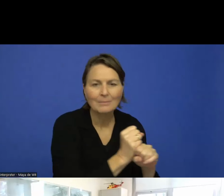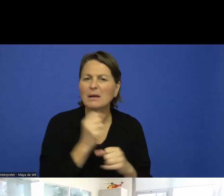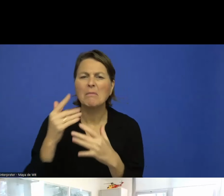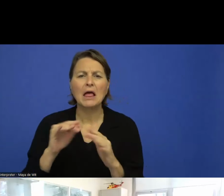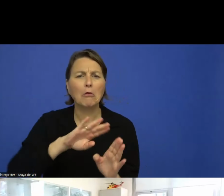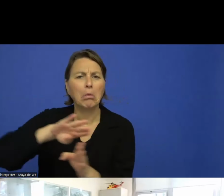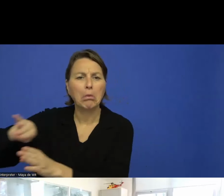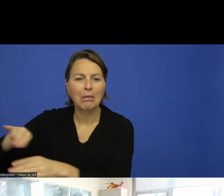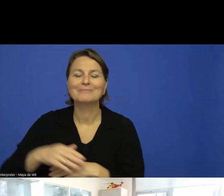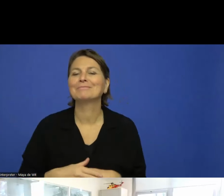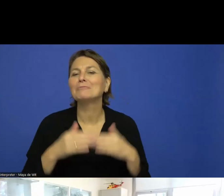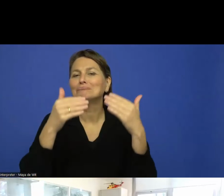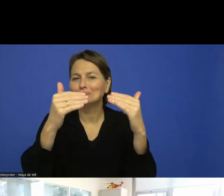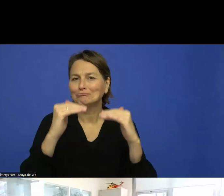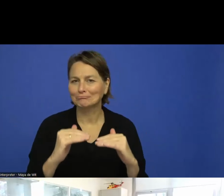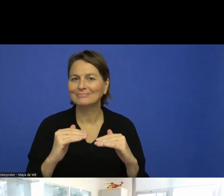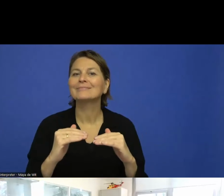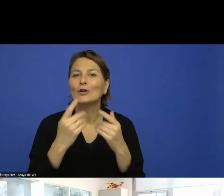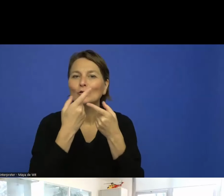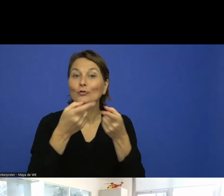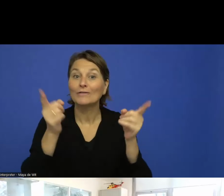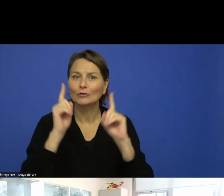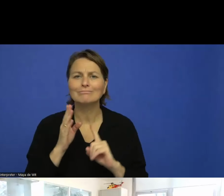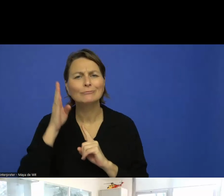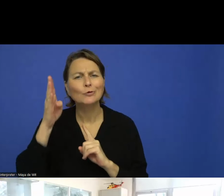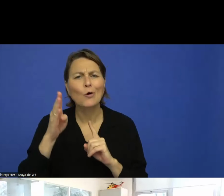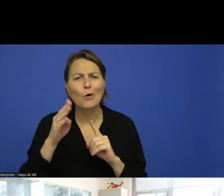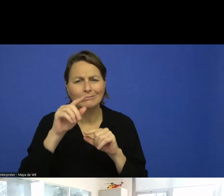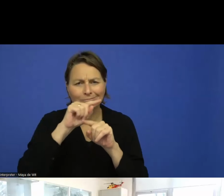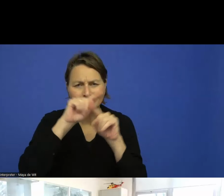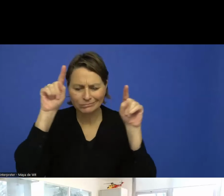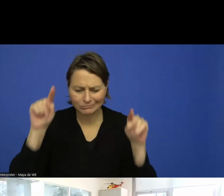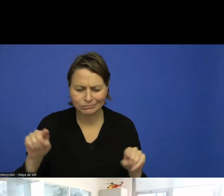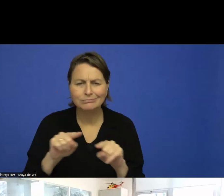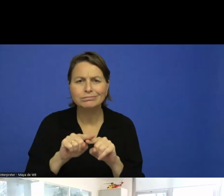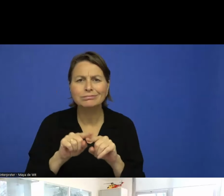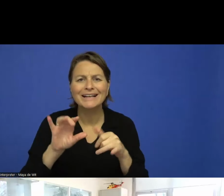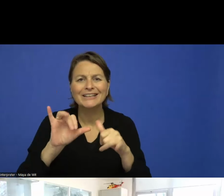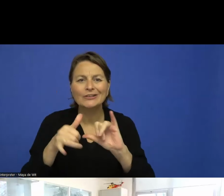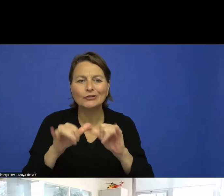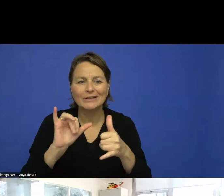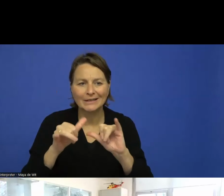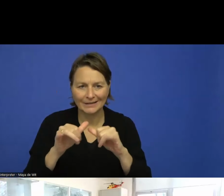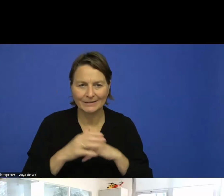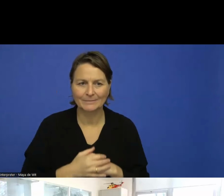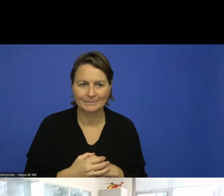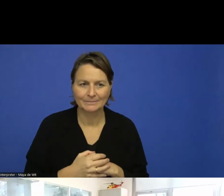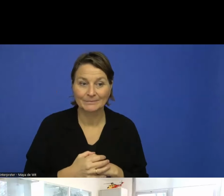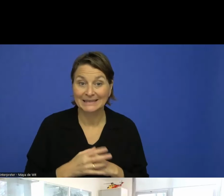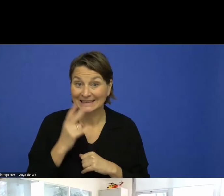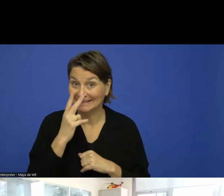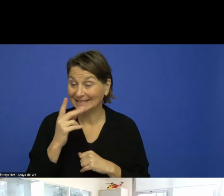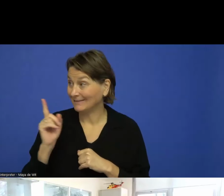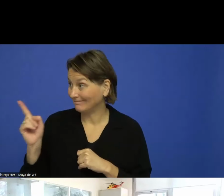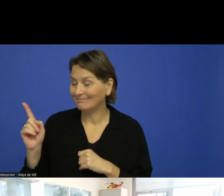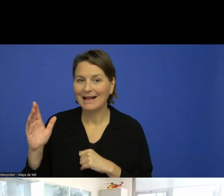engineering company, and I was involved in designing the camera tube, studio camera tube you see on the left of the picture,